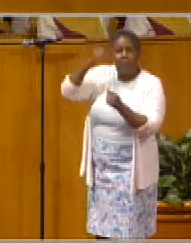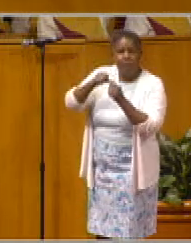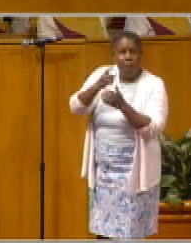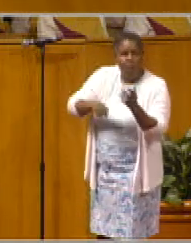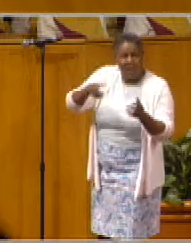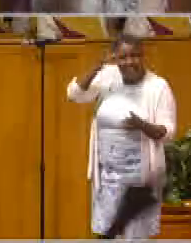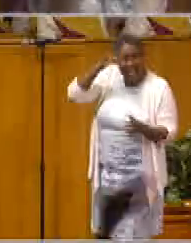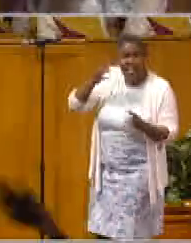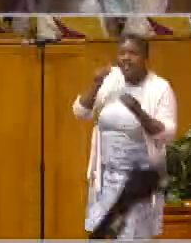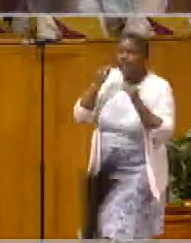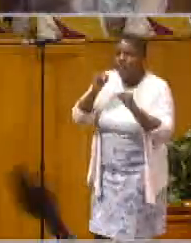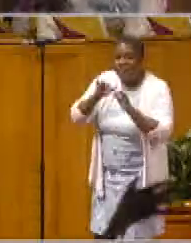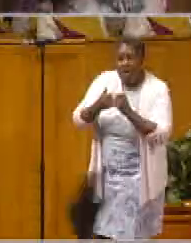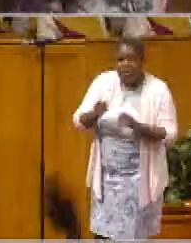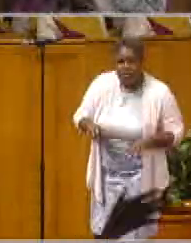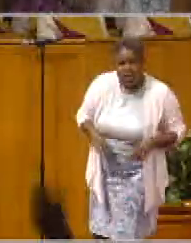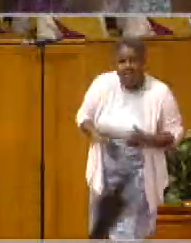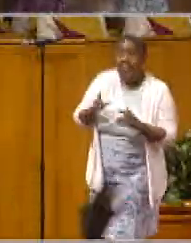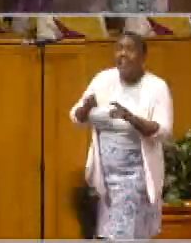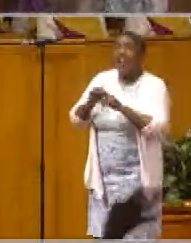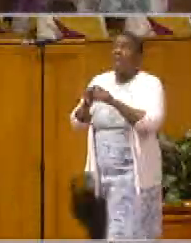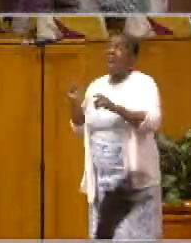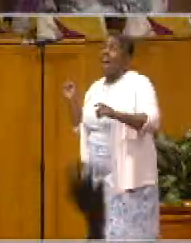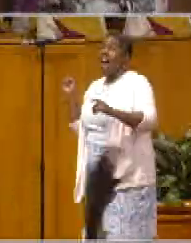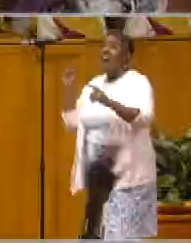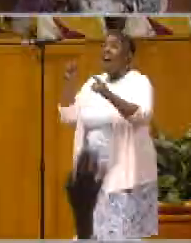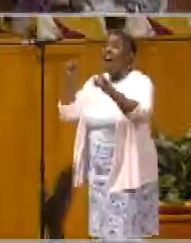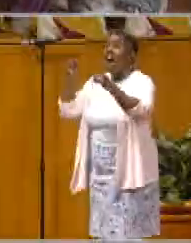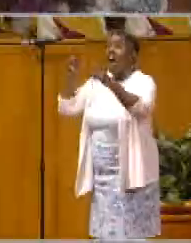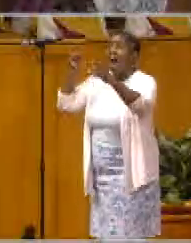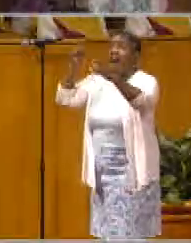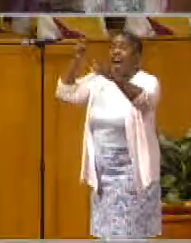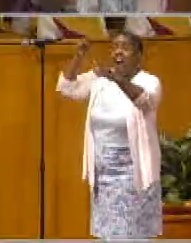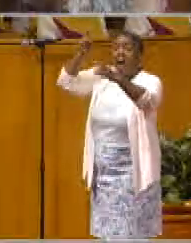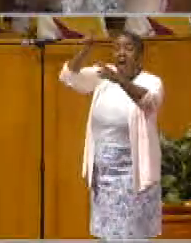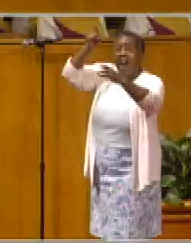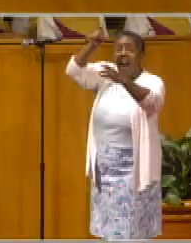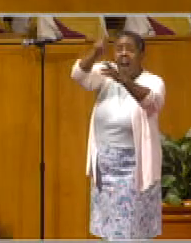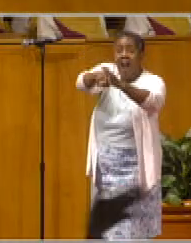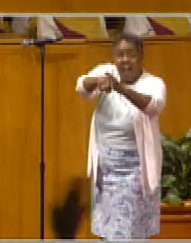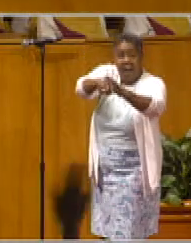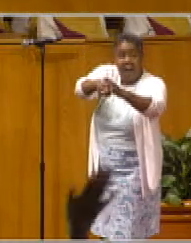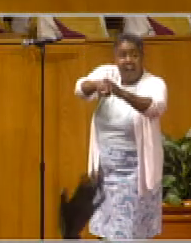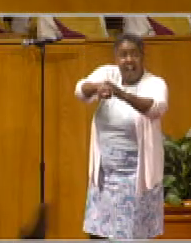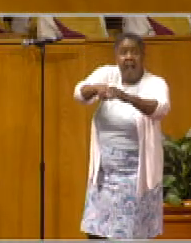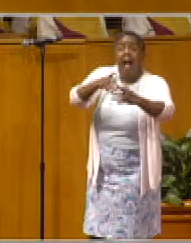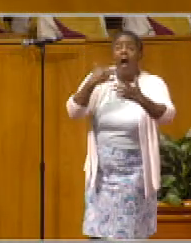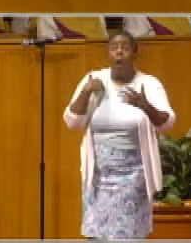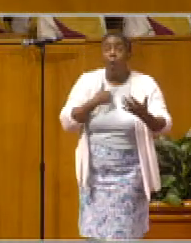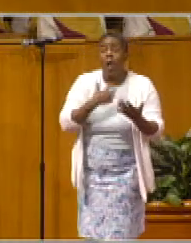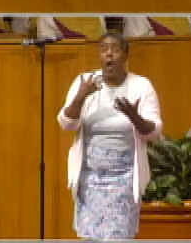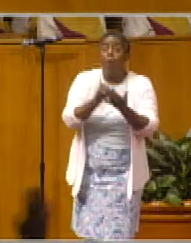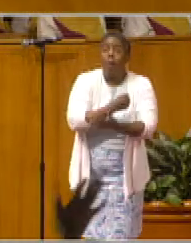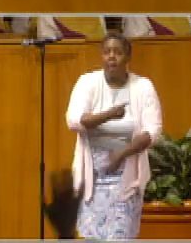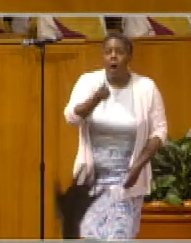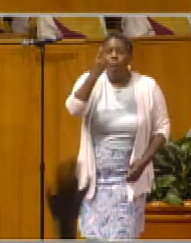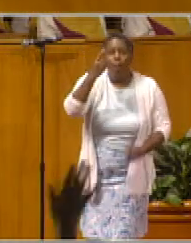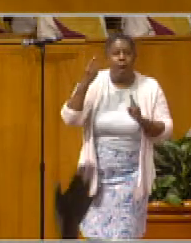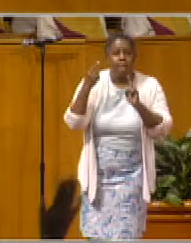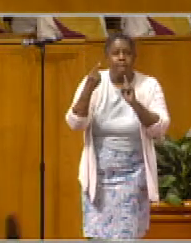to do. He shot that thing. That ball went in, and we won by